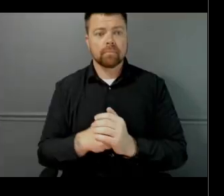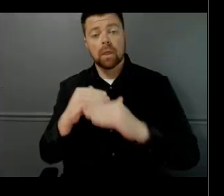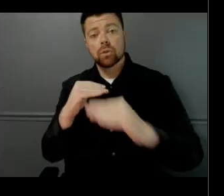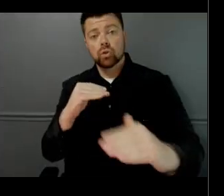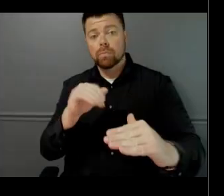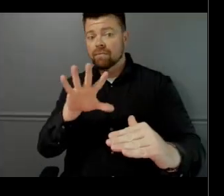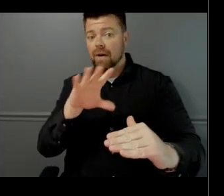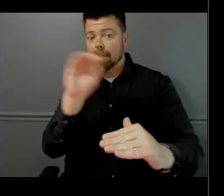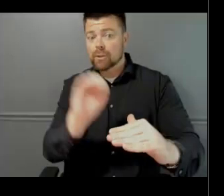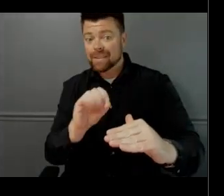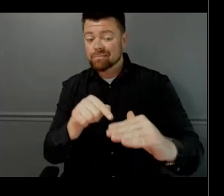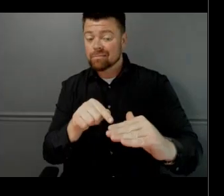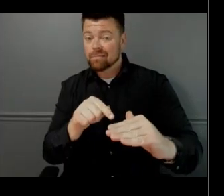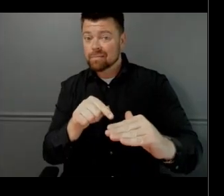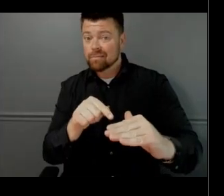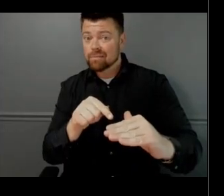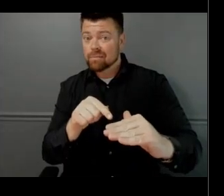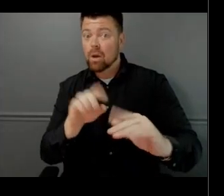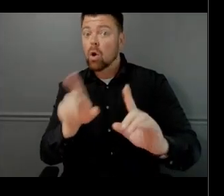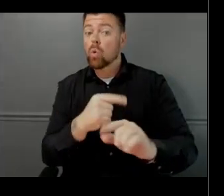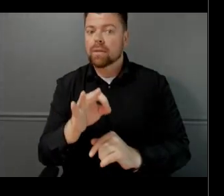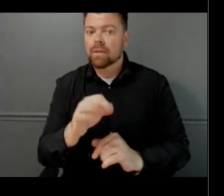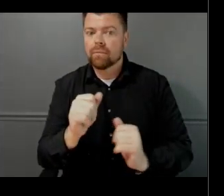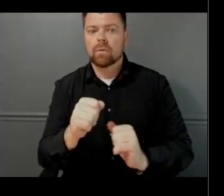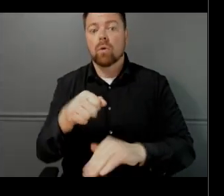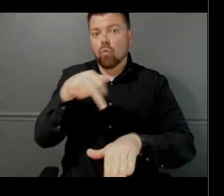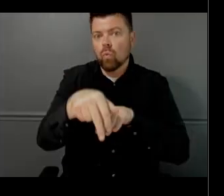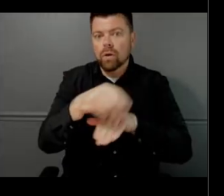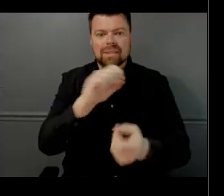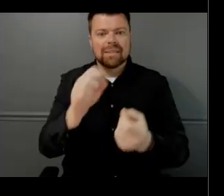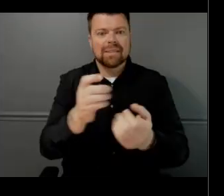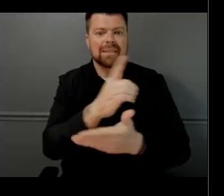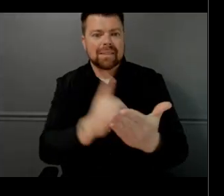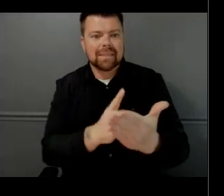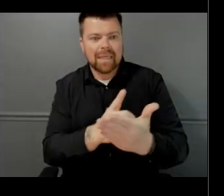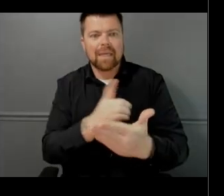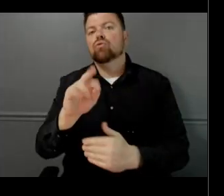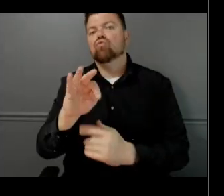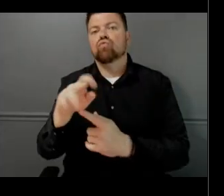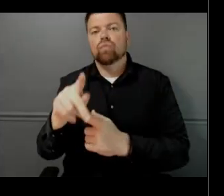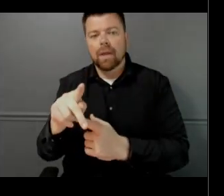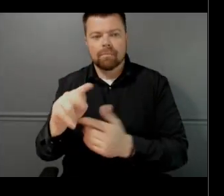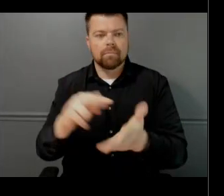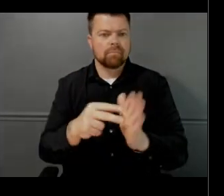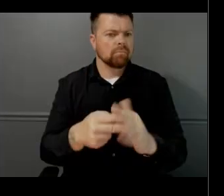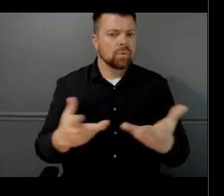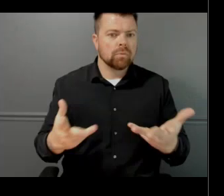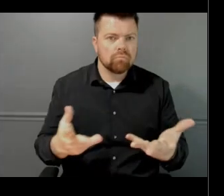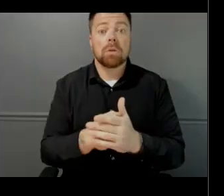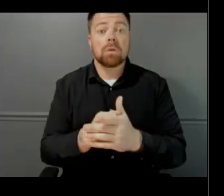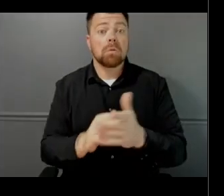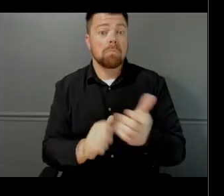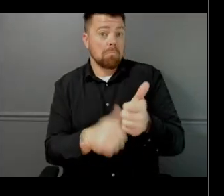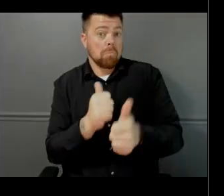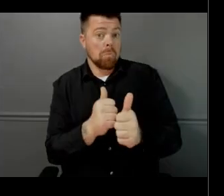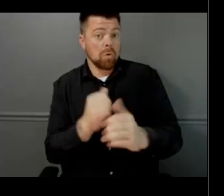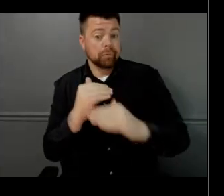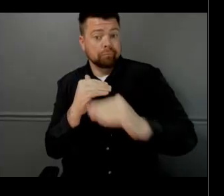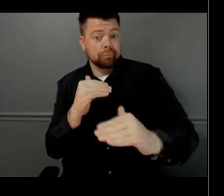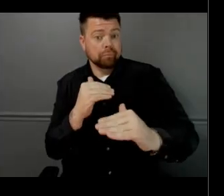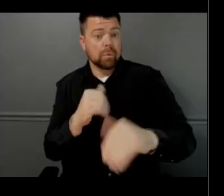percent unless the walk is designed as a ramp, in which case the maximum slope may be 1